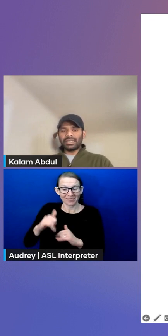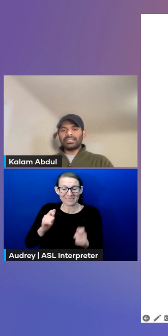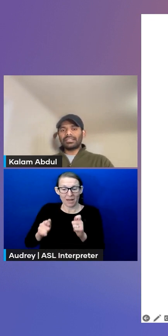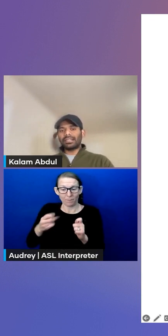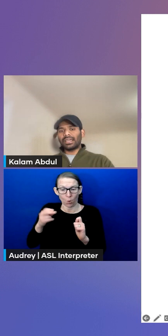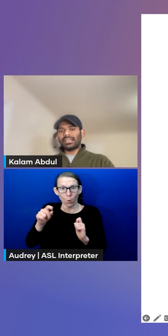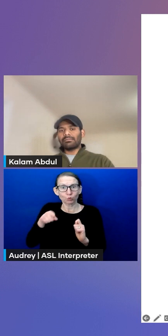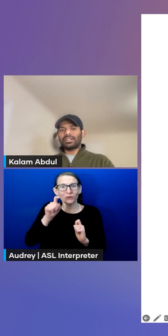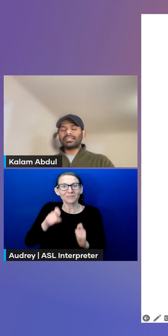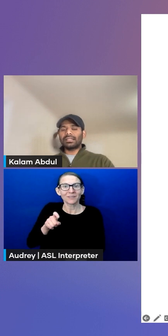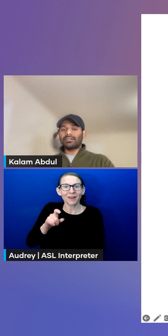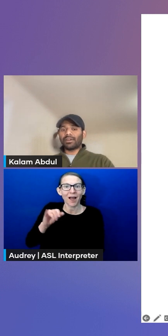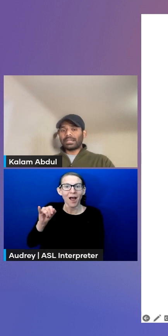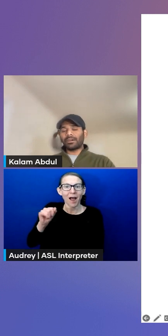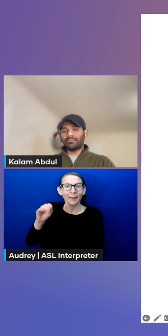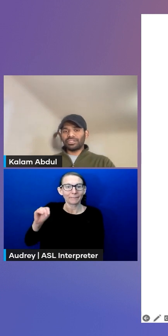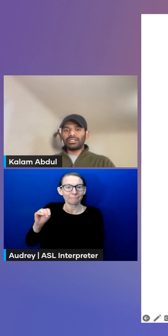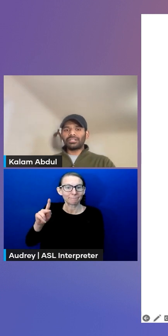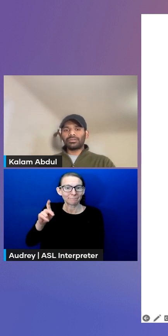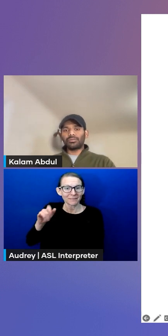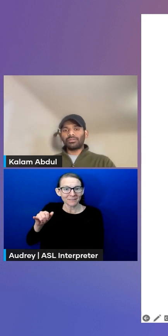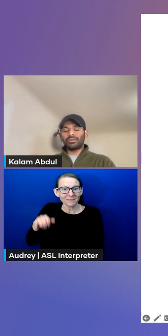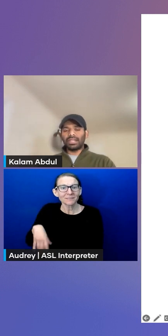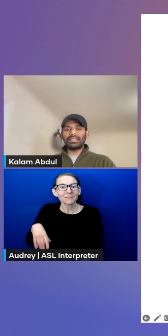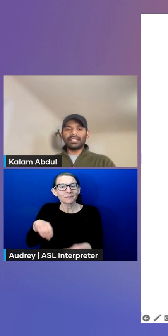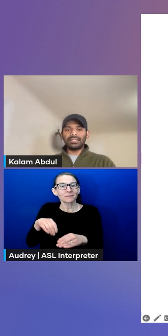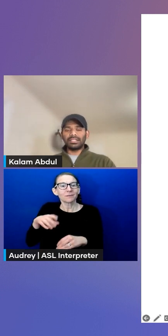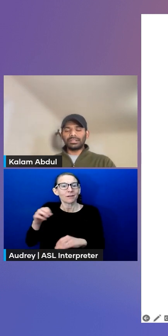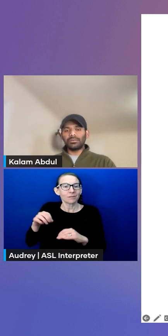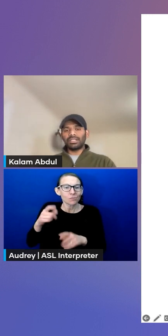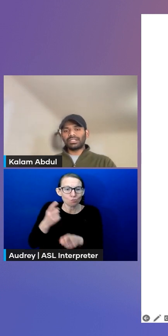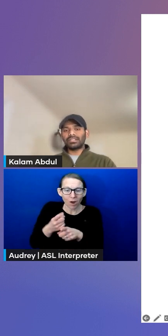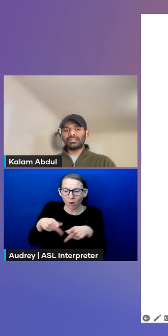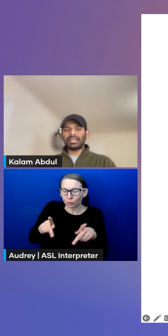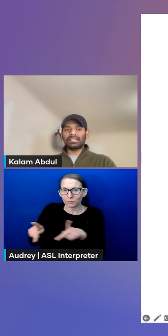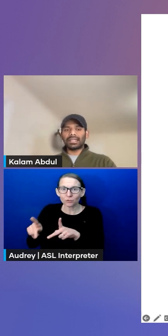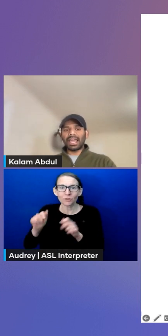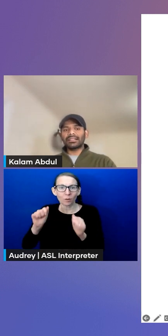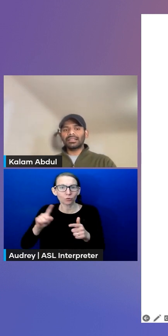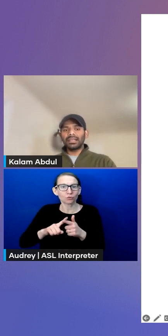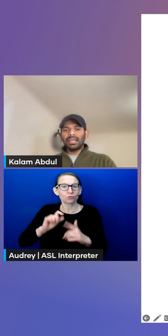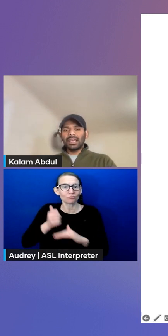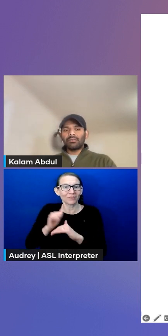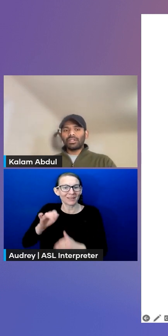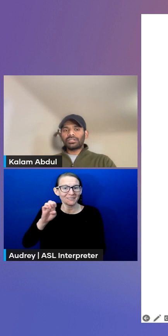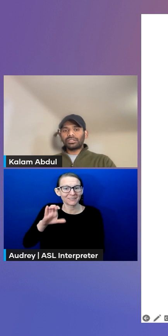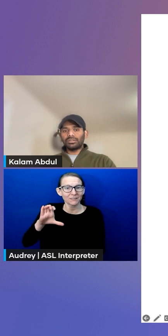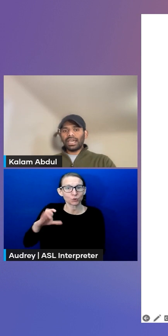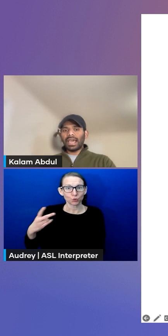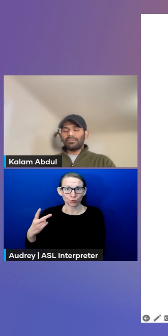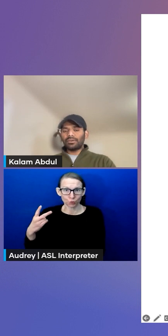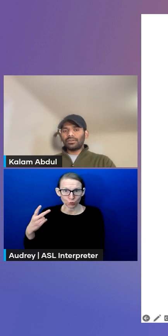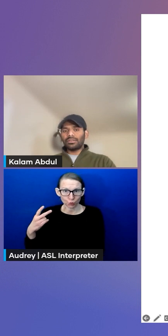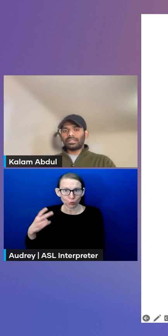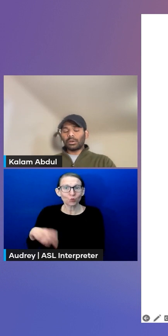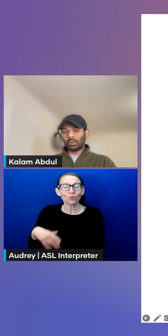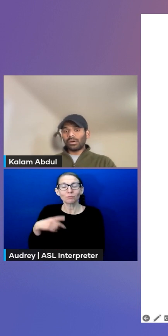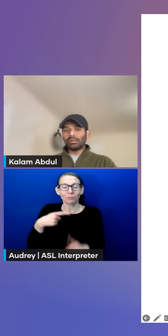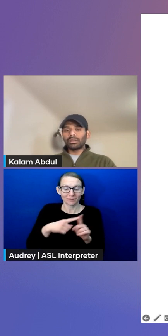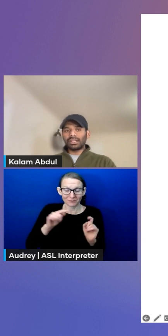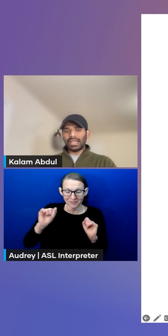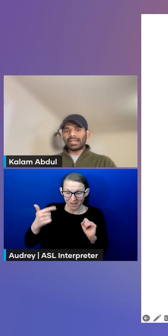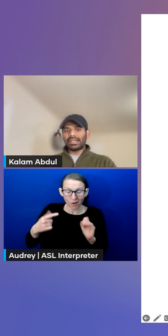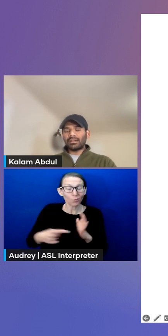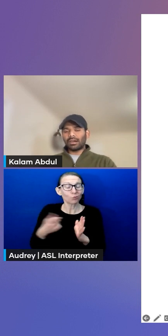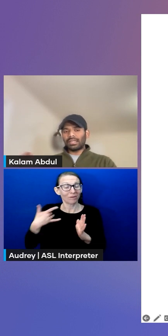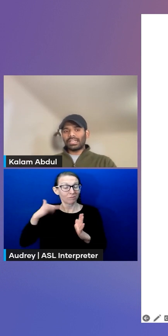IAM keys in the AWS and the right permissions to read the EC2 instance and the tags. And once you have those